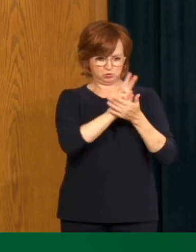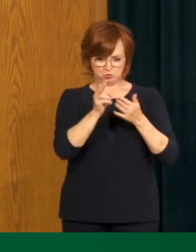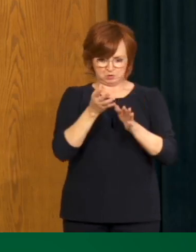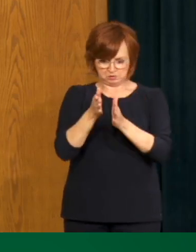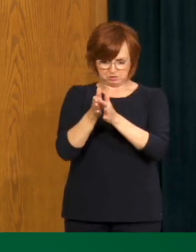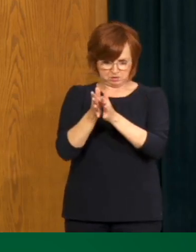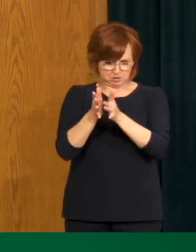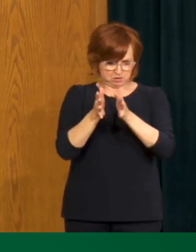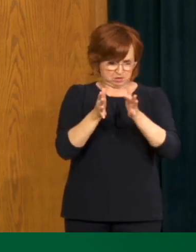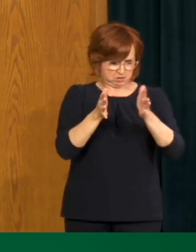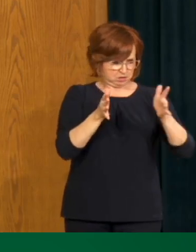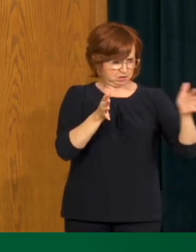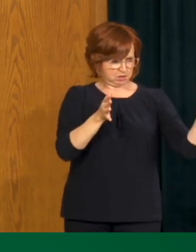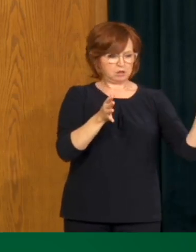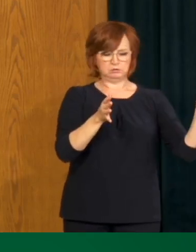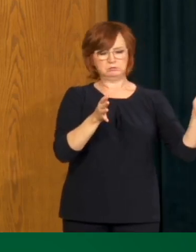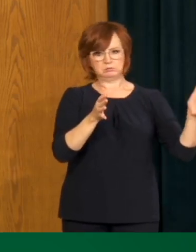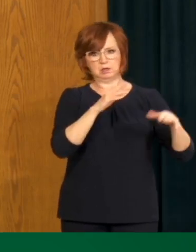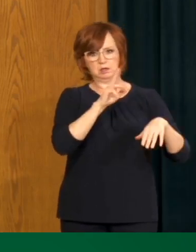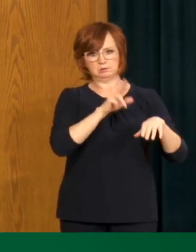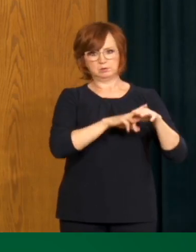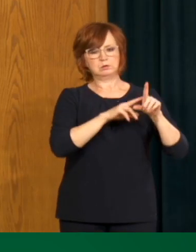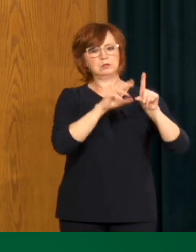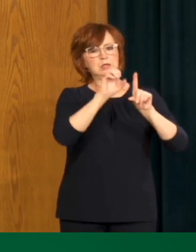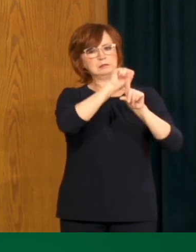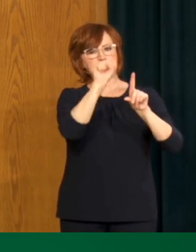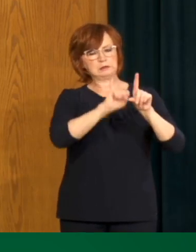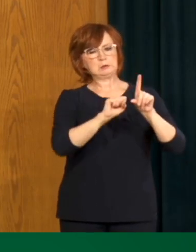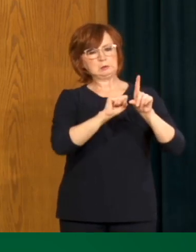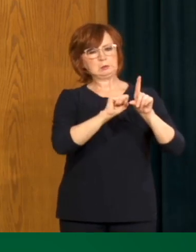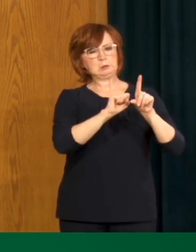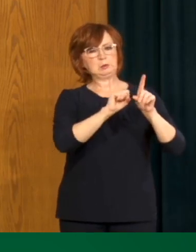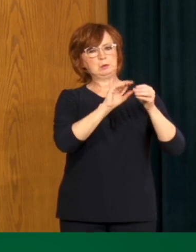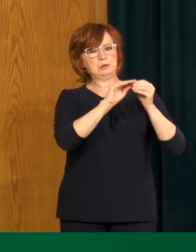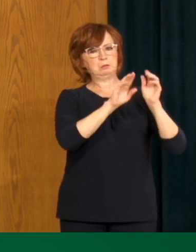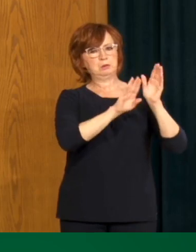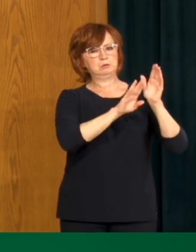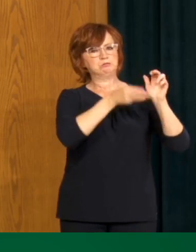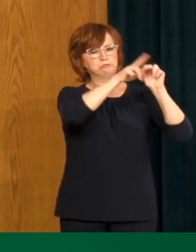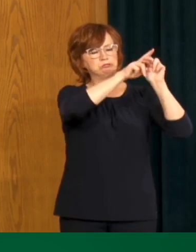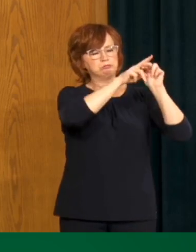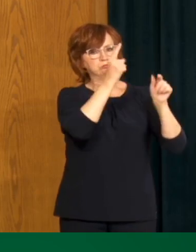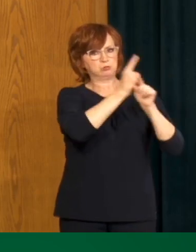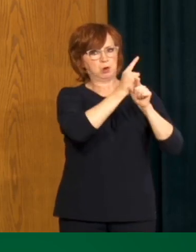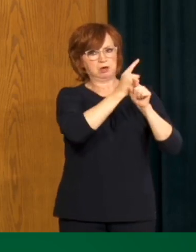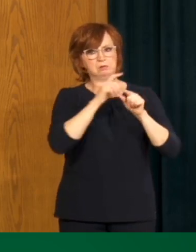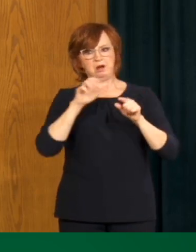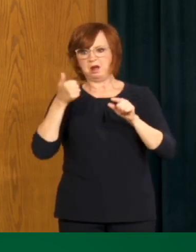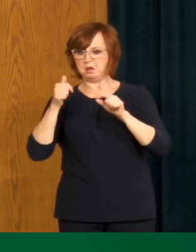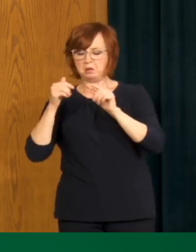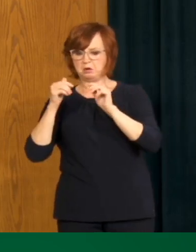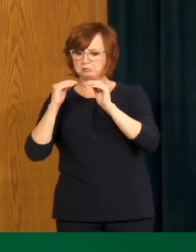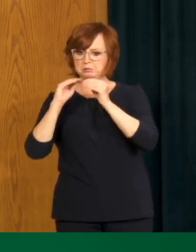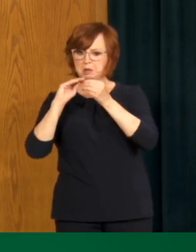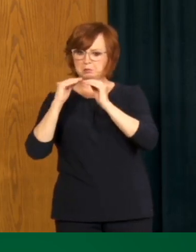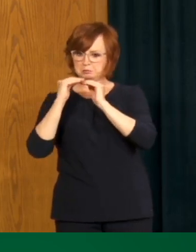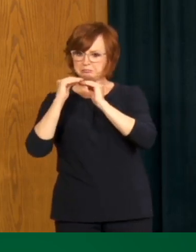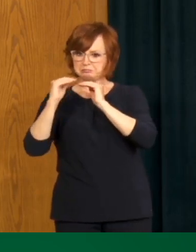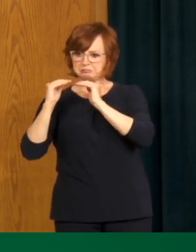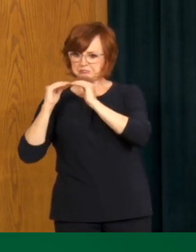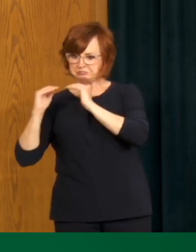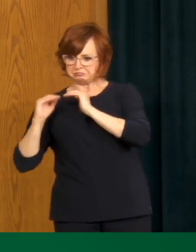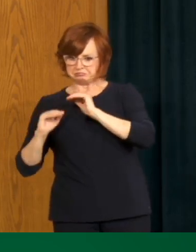case numbers. And yes, we did see a bit of an increase in Saskatoon, and we did have detailed discussions with our public health colleagues, medical health